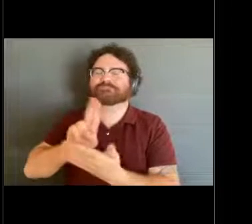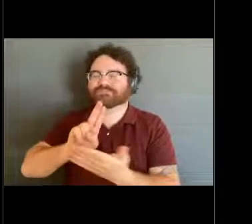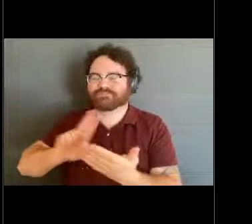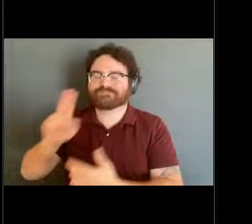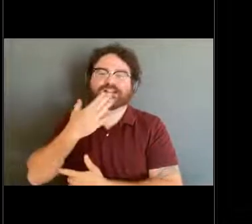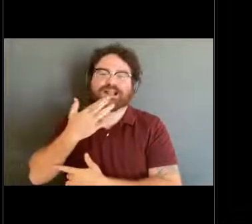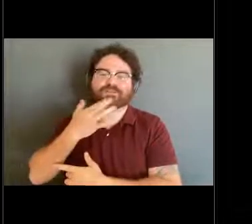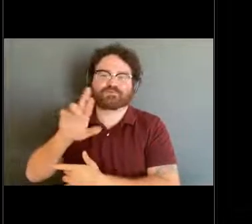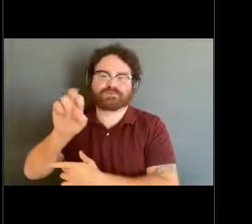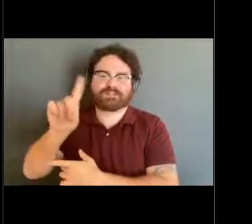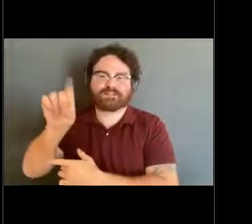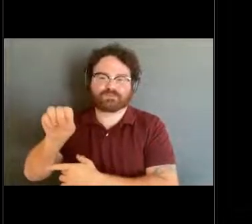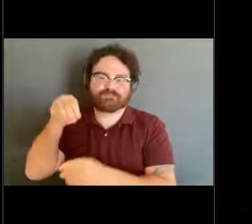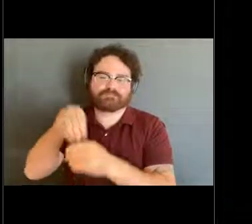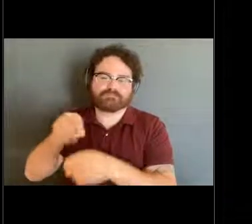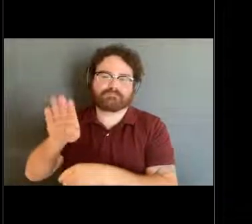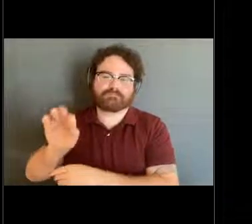Boulder.